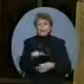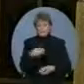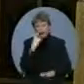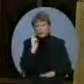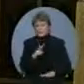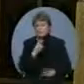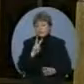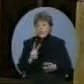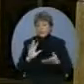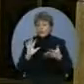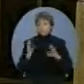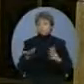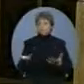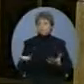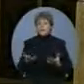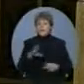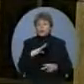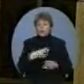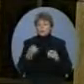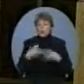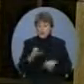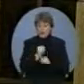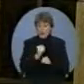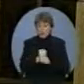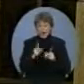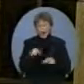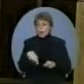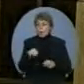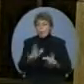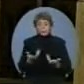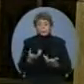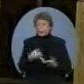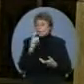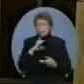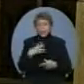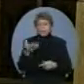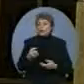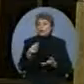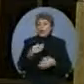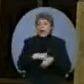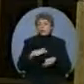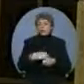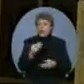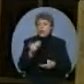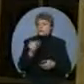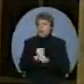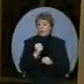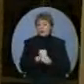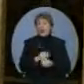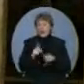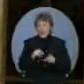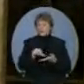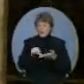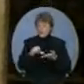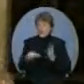work and they're not getting EI. People who've paid their bills and their houses are losing them. And so how does this government set out to help Ontario? Well, they paid